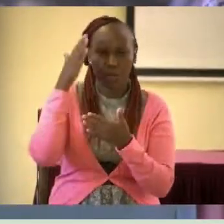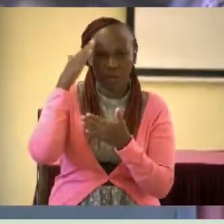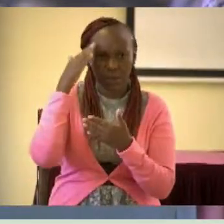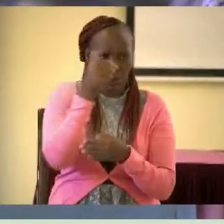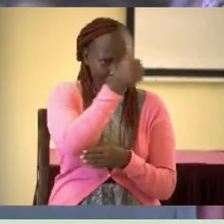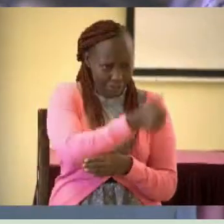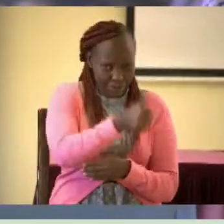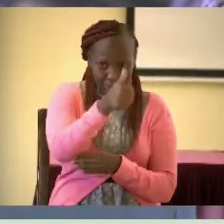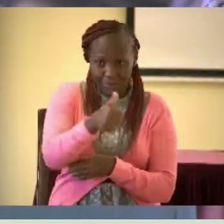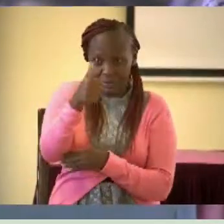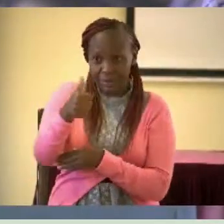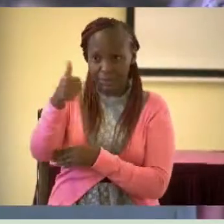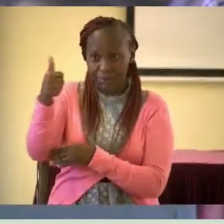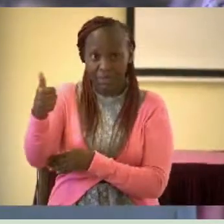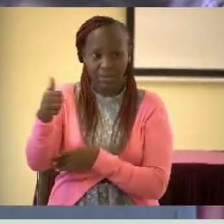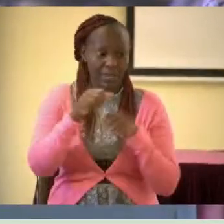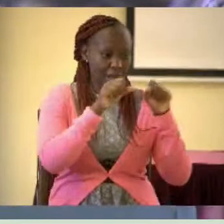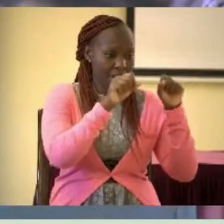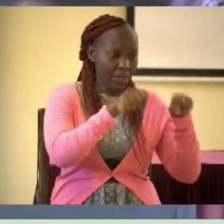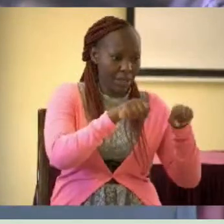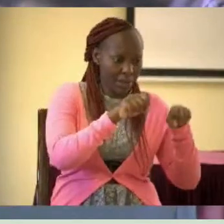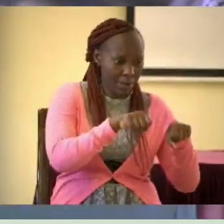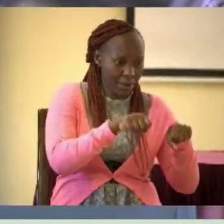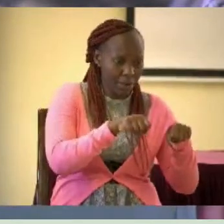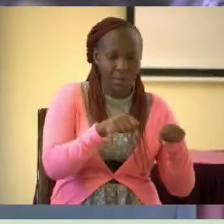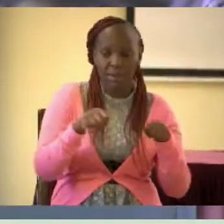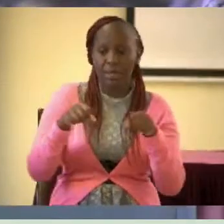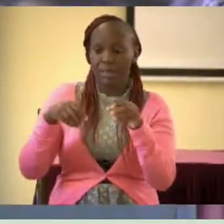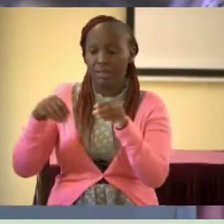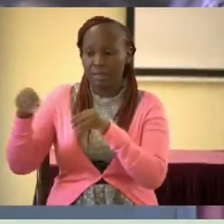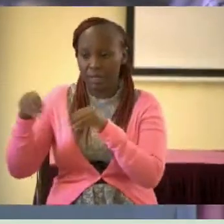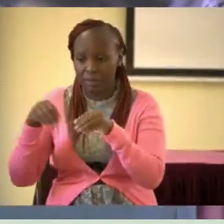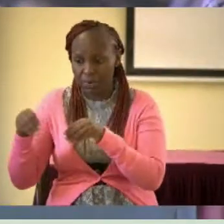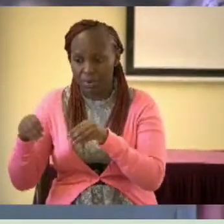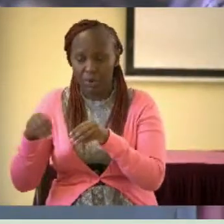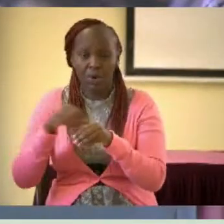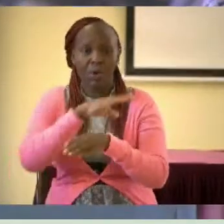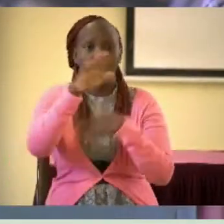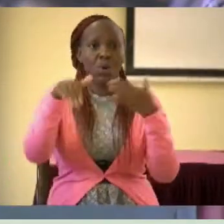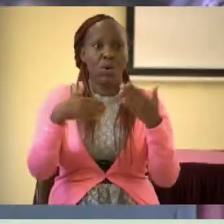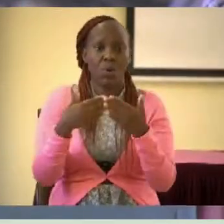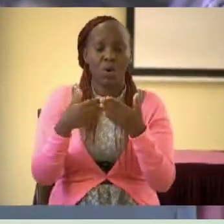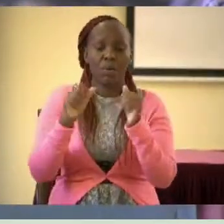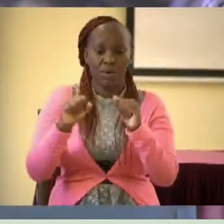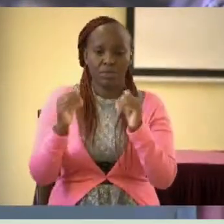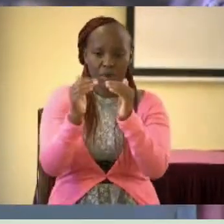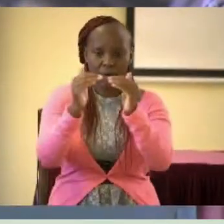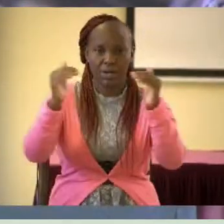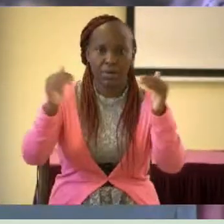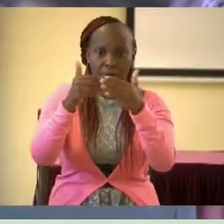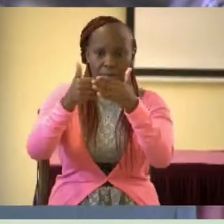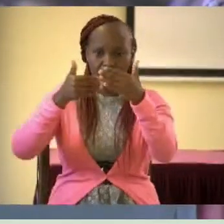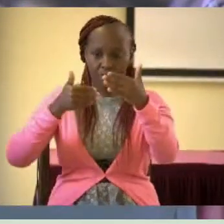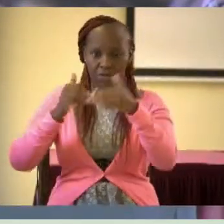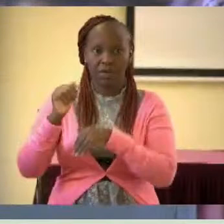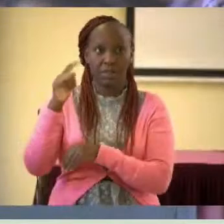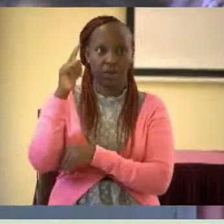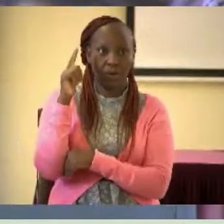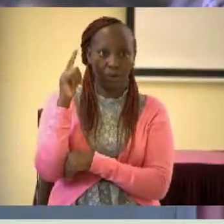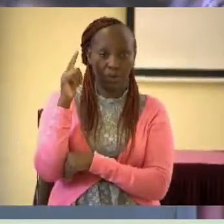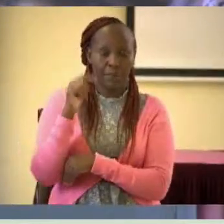of us, the able and the unable, become equal before the law?